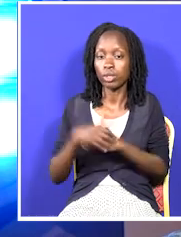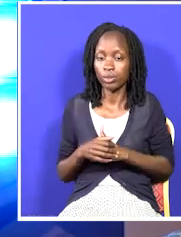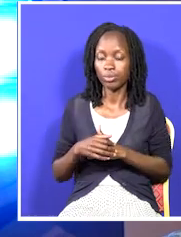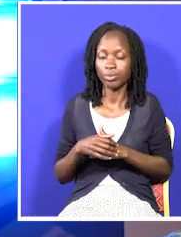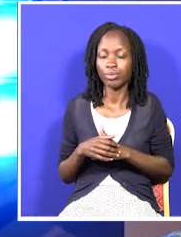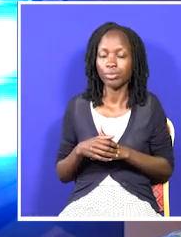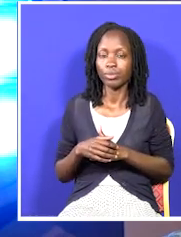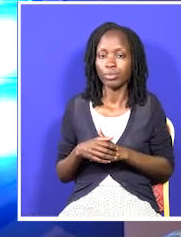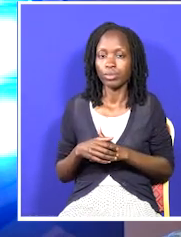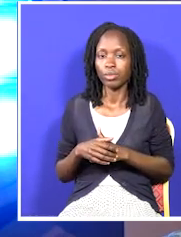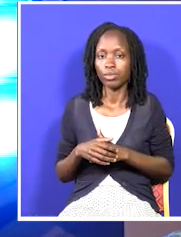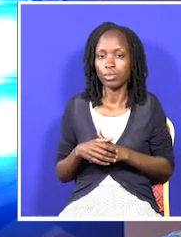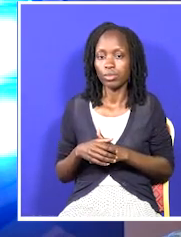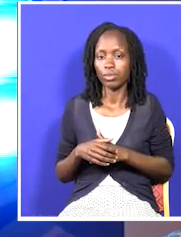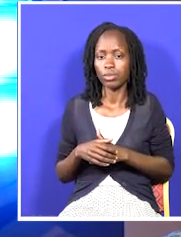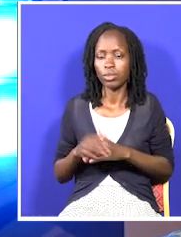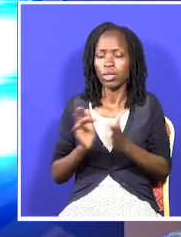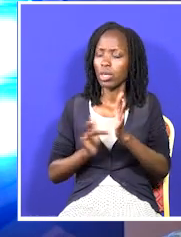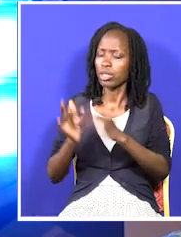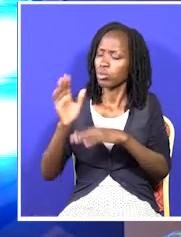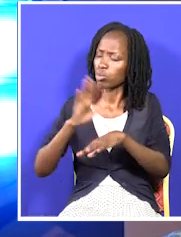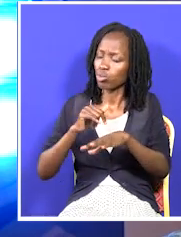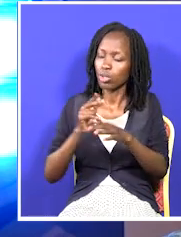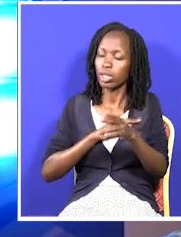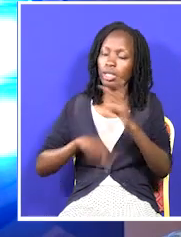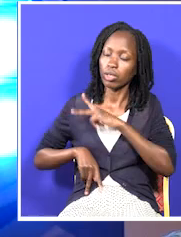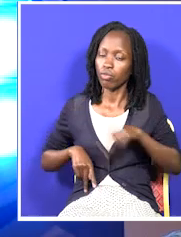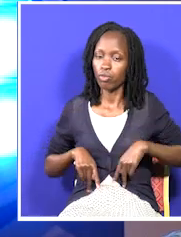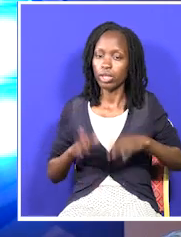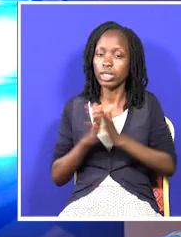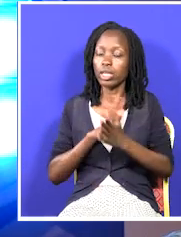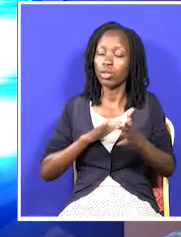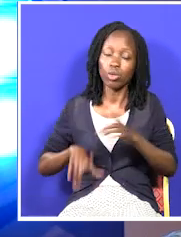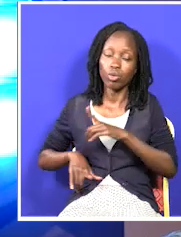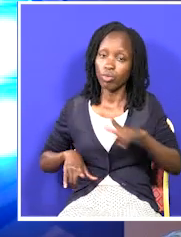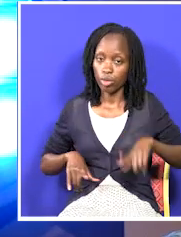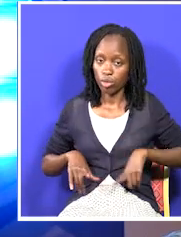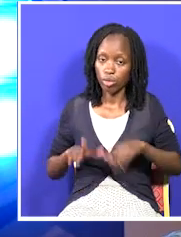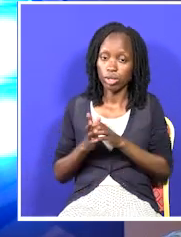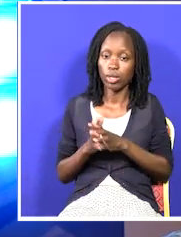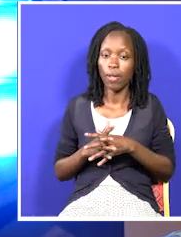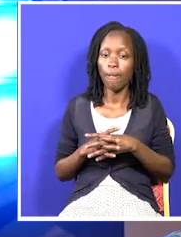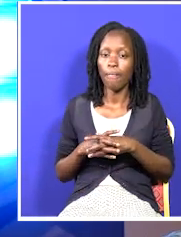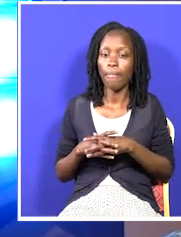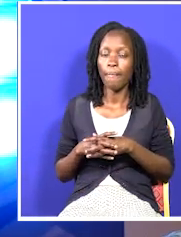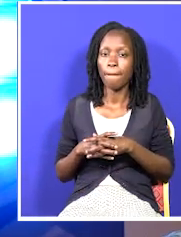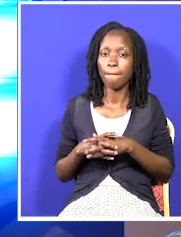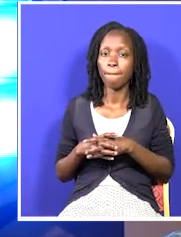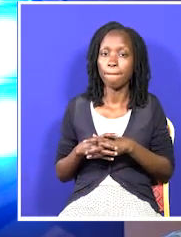God. He will be called the King of Kings. He will be called the Lord of Lords.